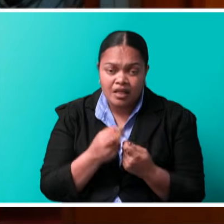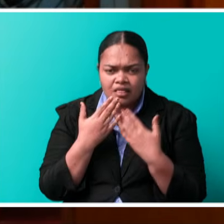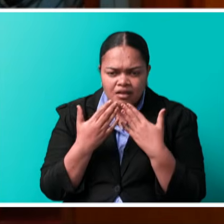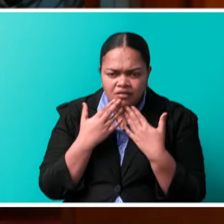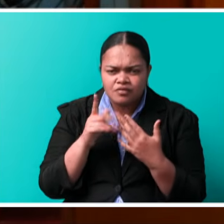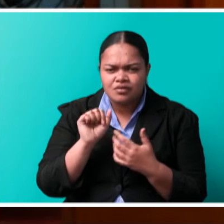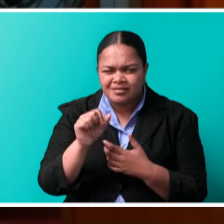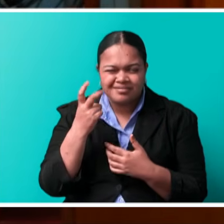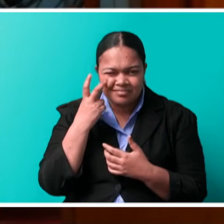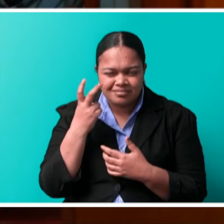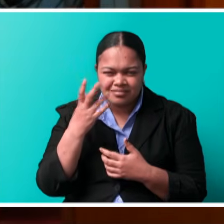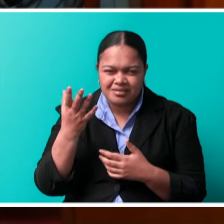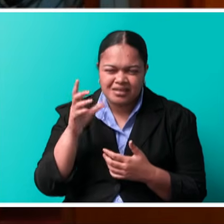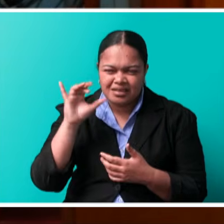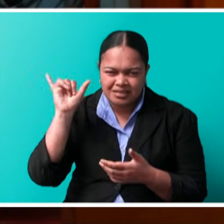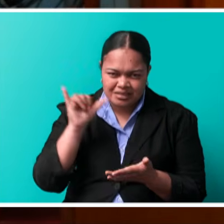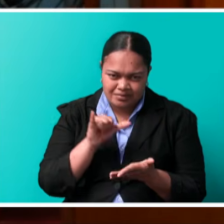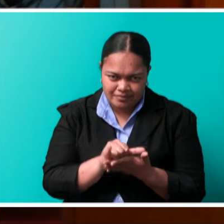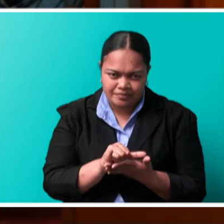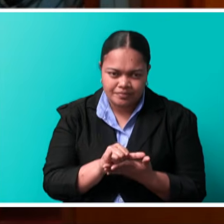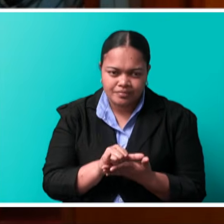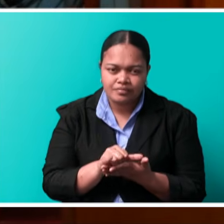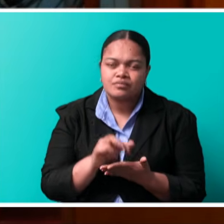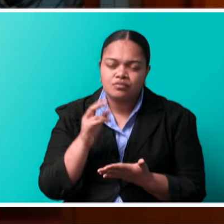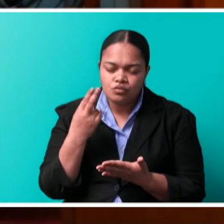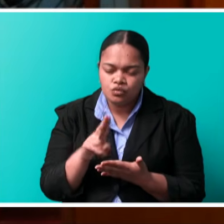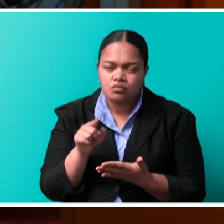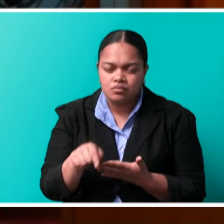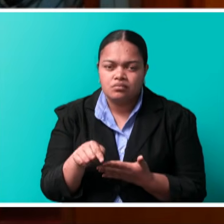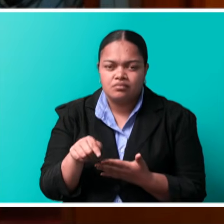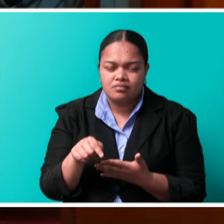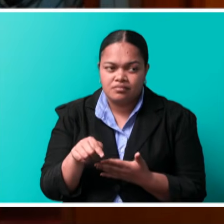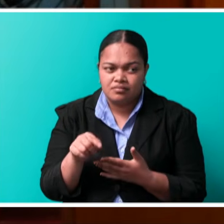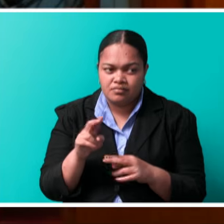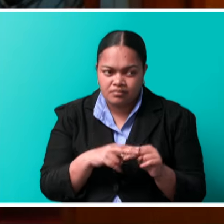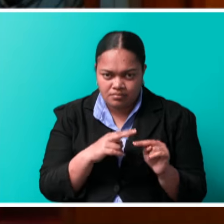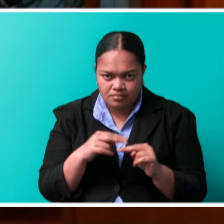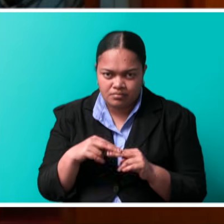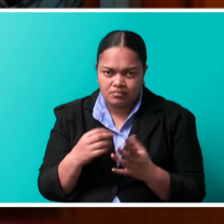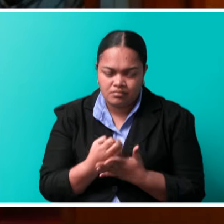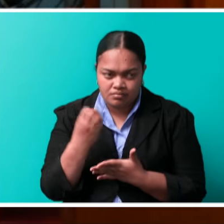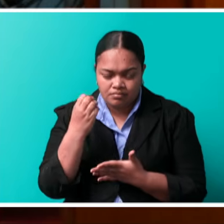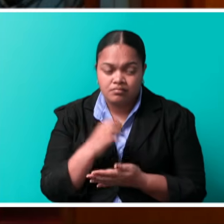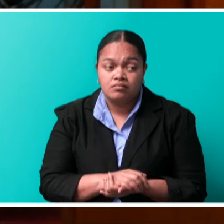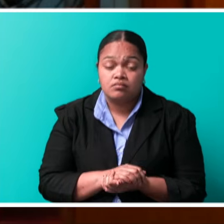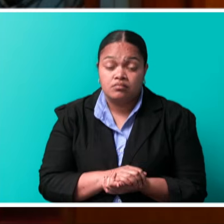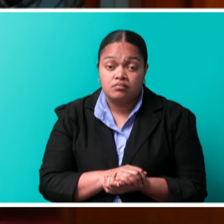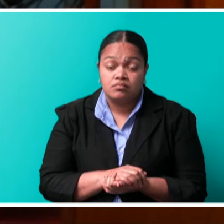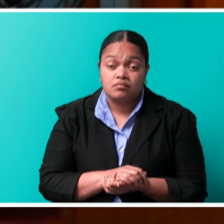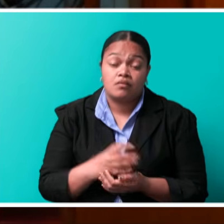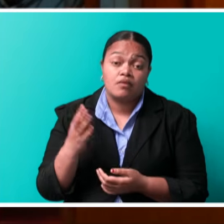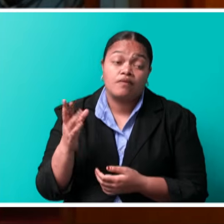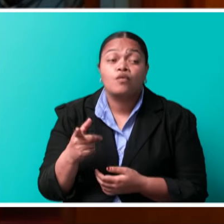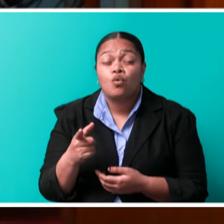tourism and civil aviation to the economy of the country. A stronger Fiji requires